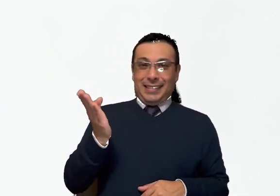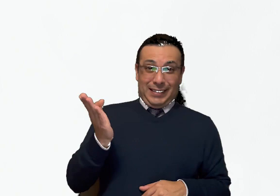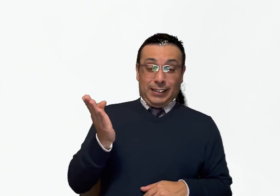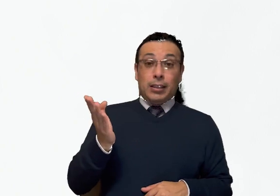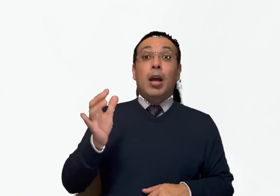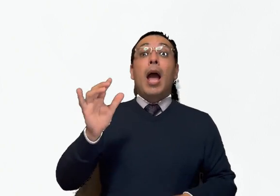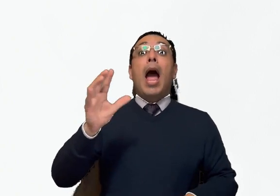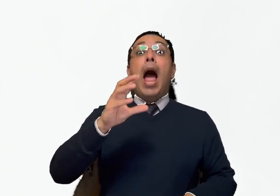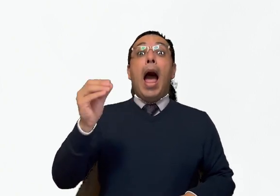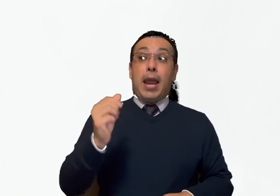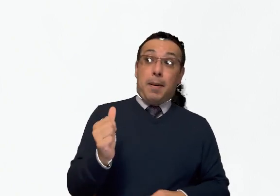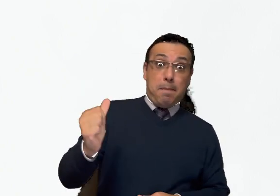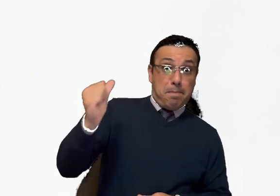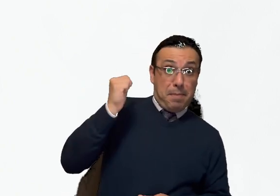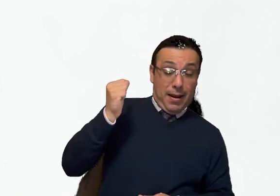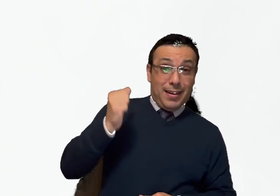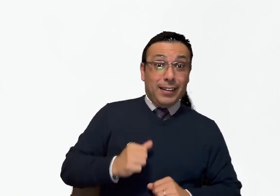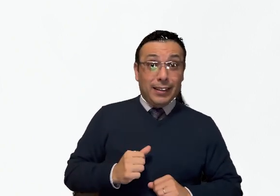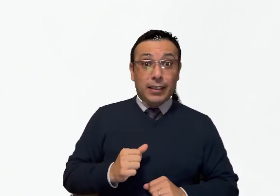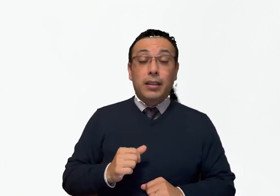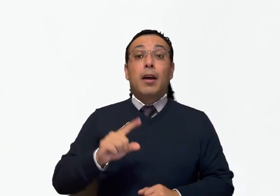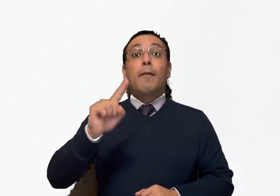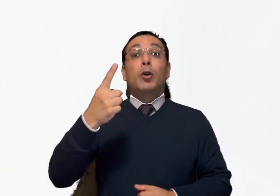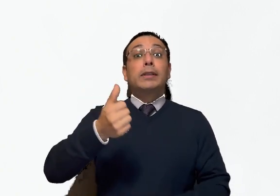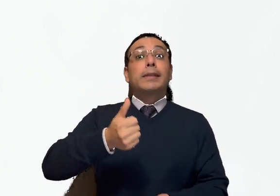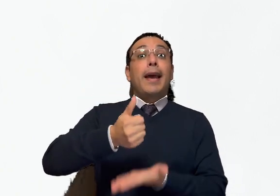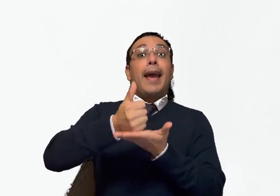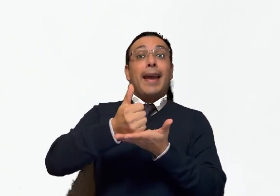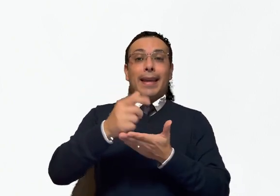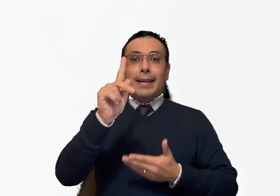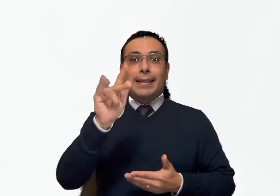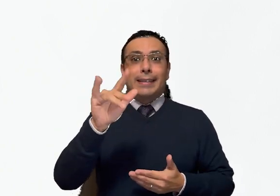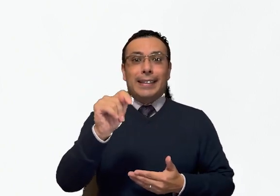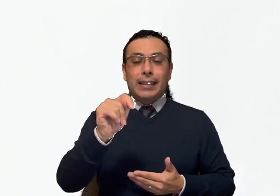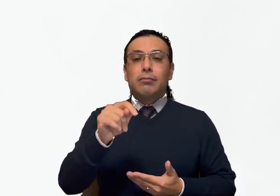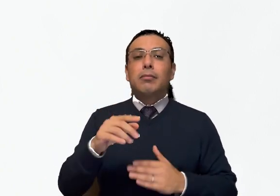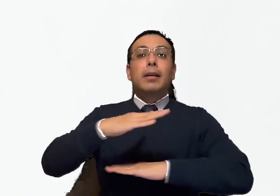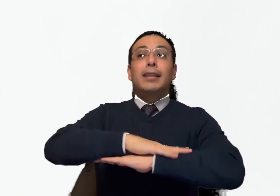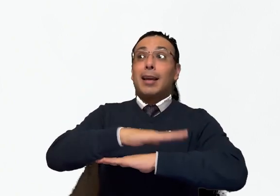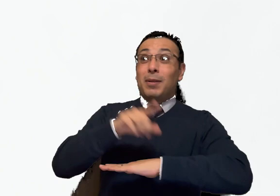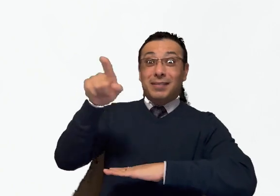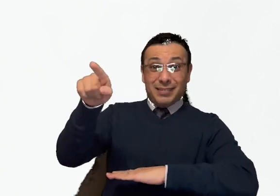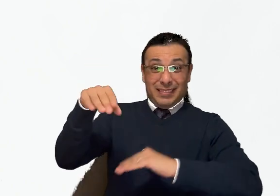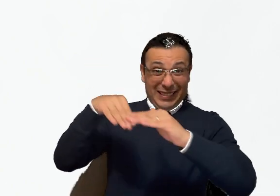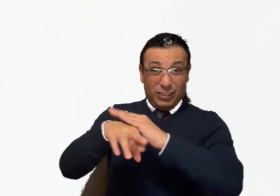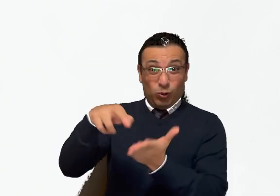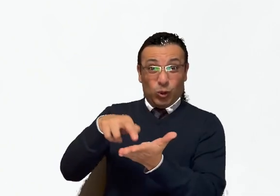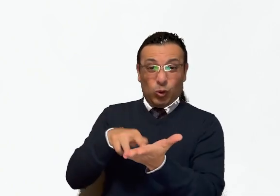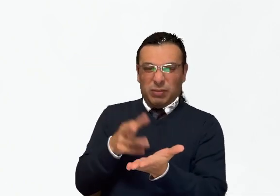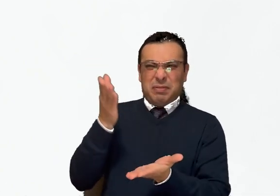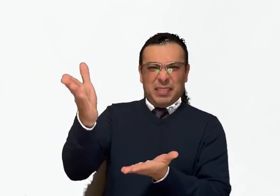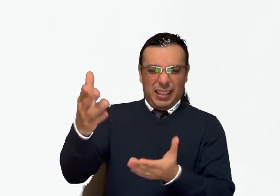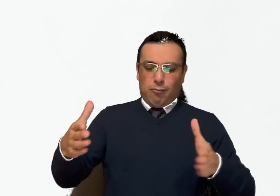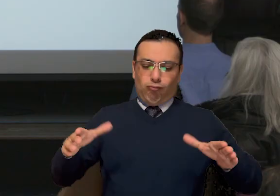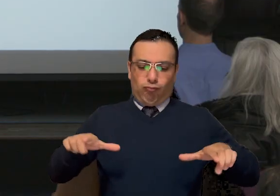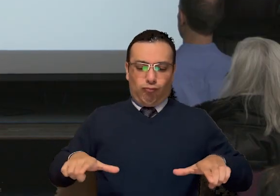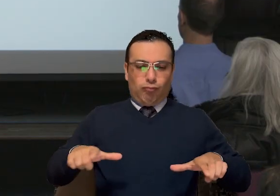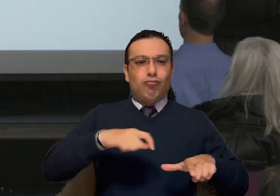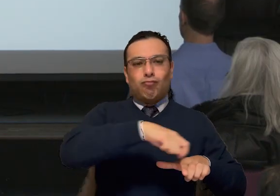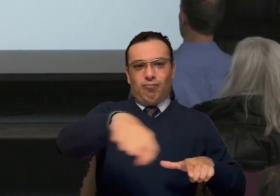a first aid kit available at the registration table if anyone needs it. So we put a great program together